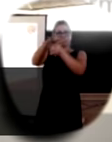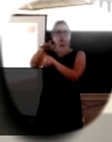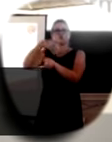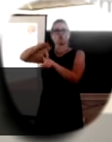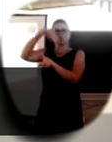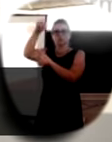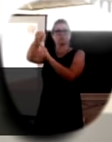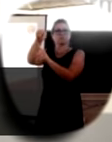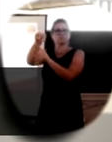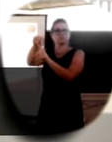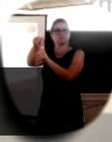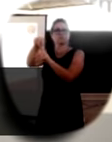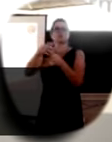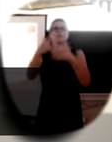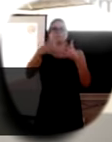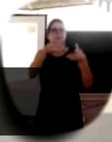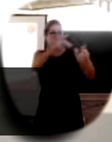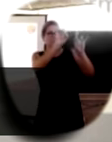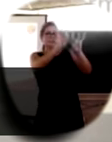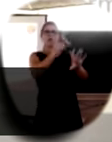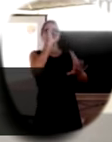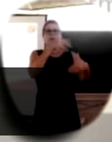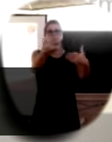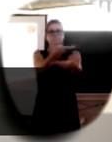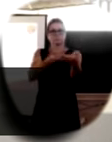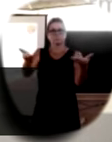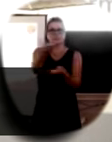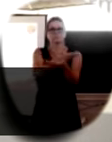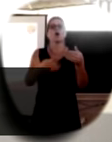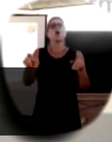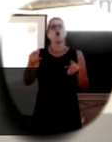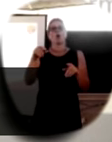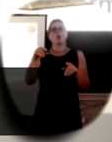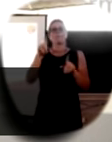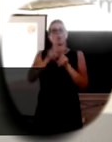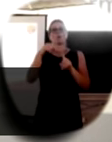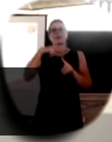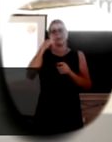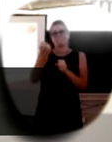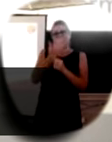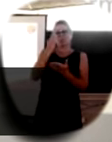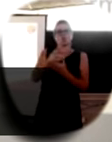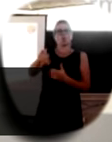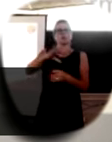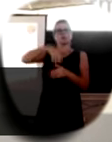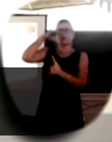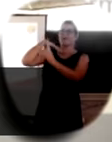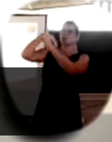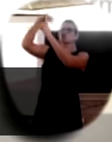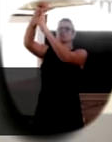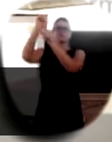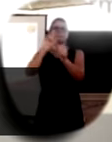it's giving them independence, but obviously we're also looking at better educational outcomes for